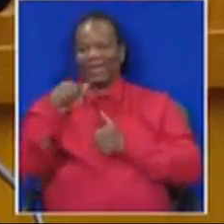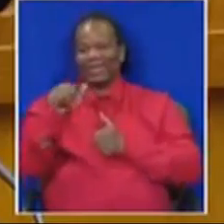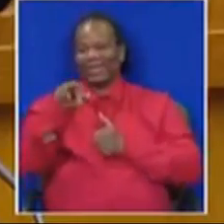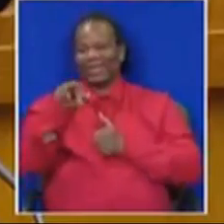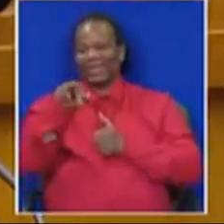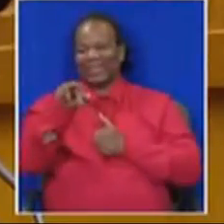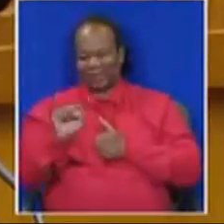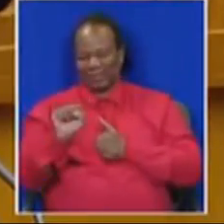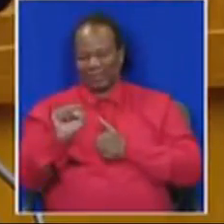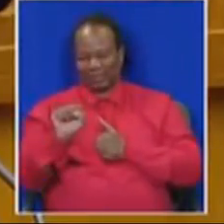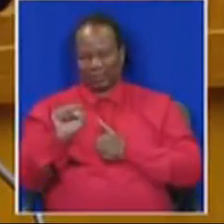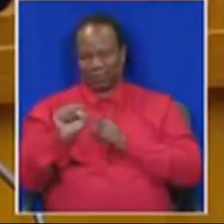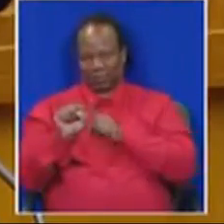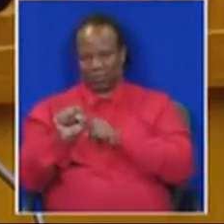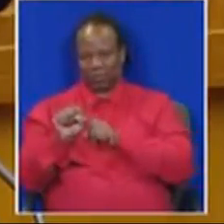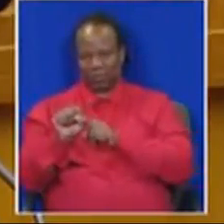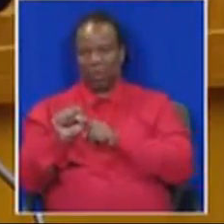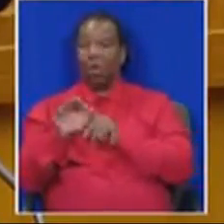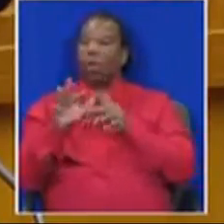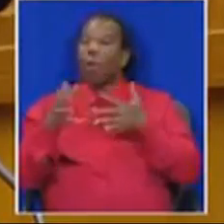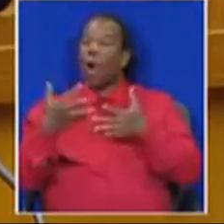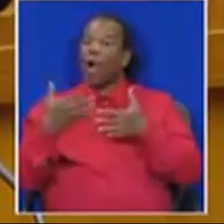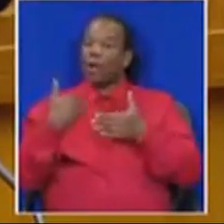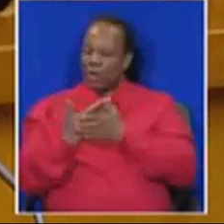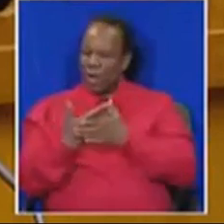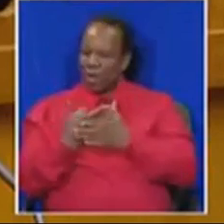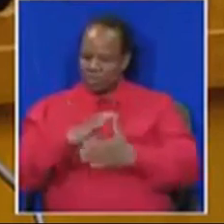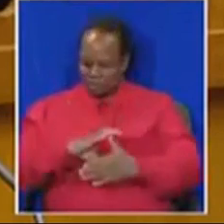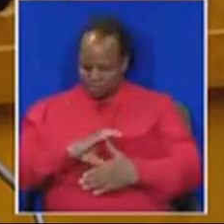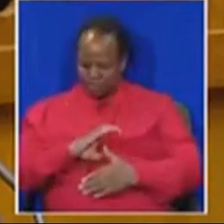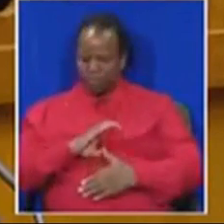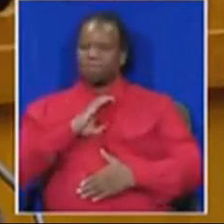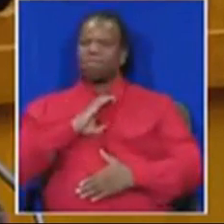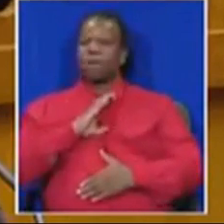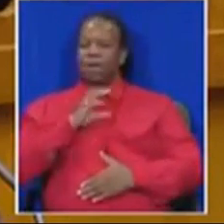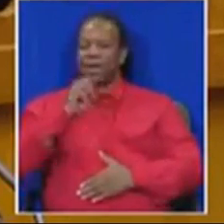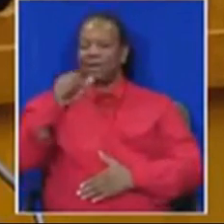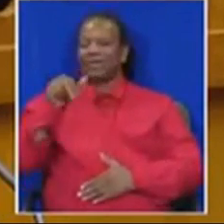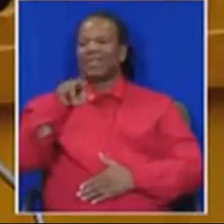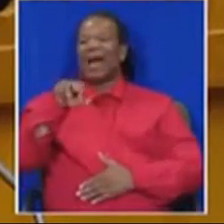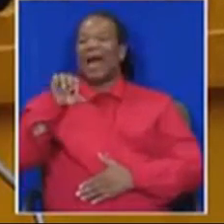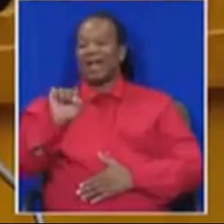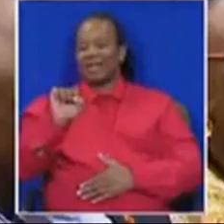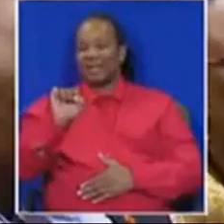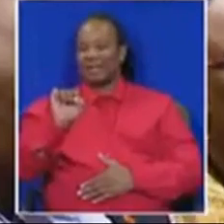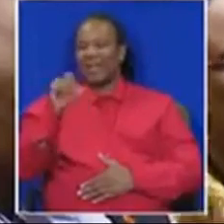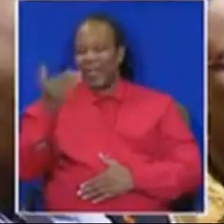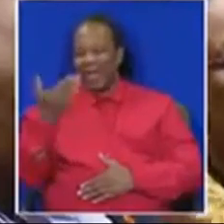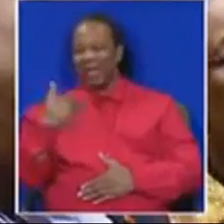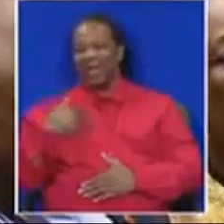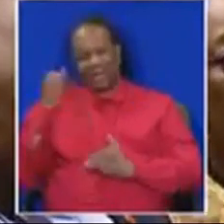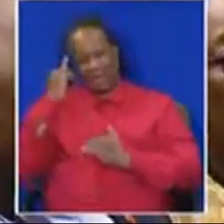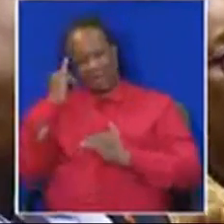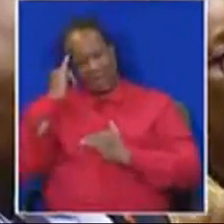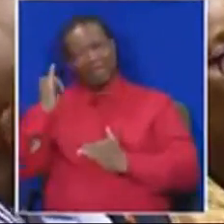we restore the credibility of the service and strengthen its capacity to meet its